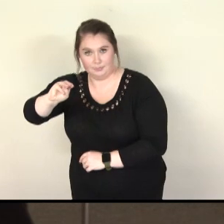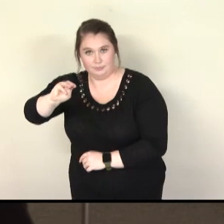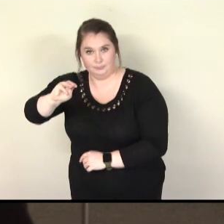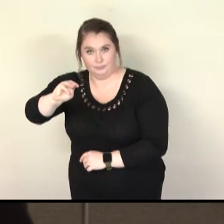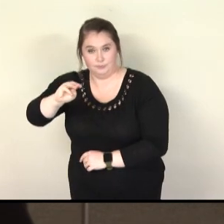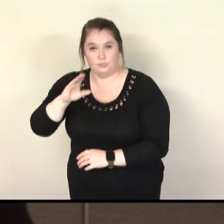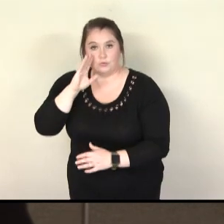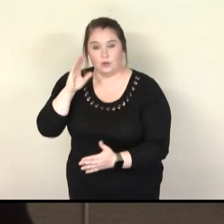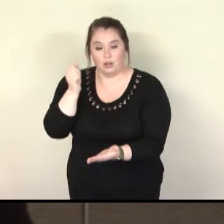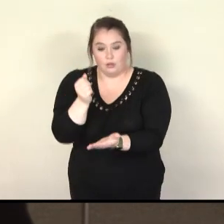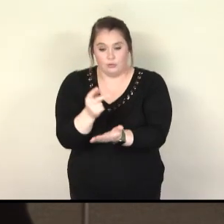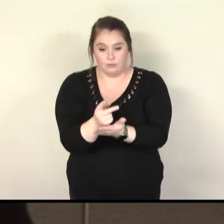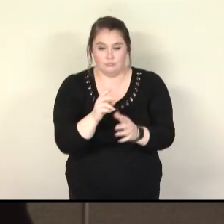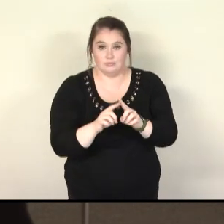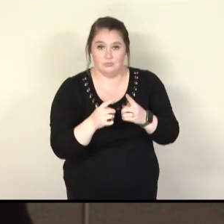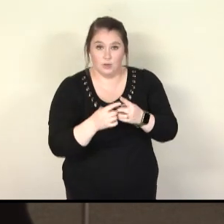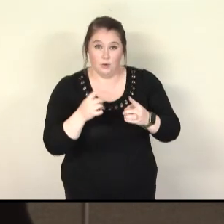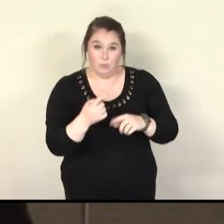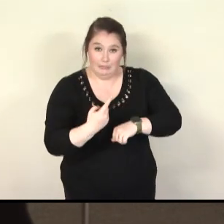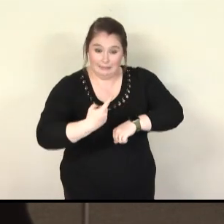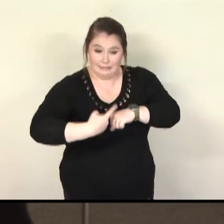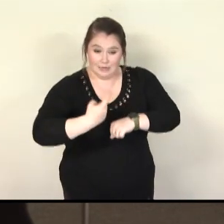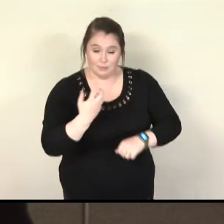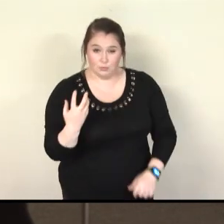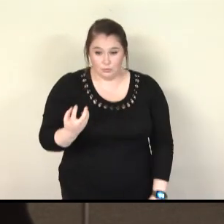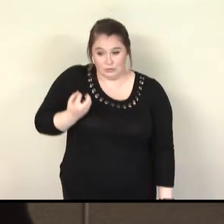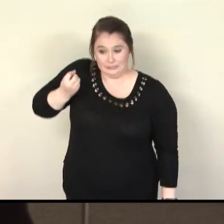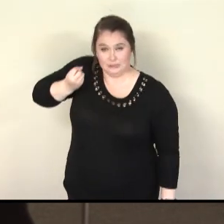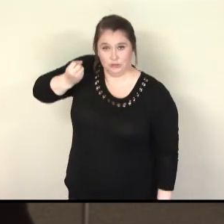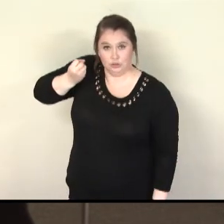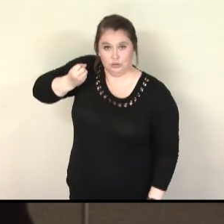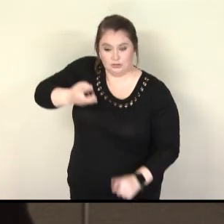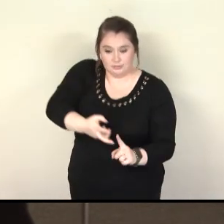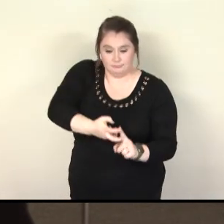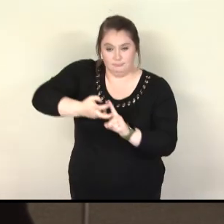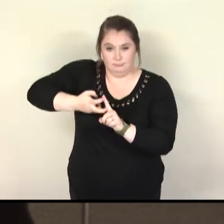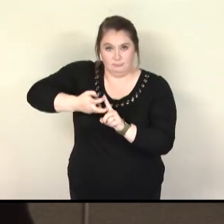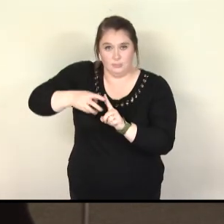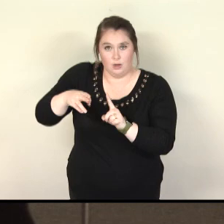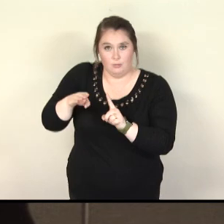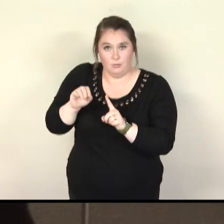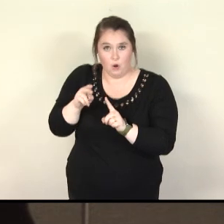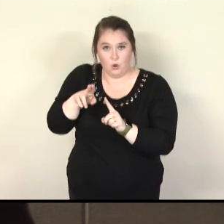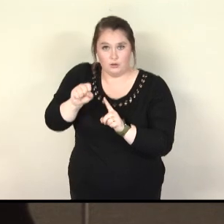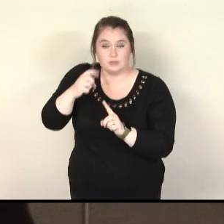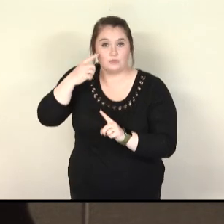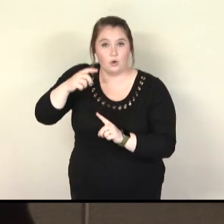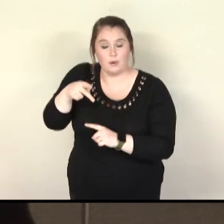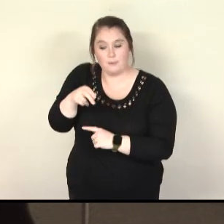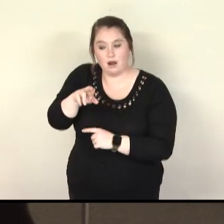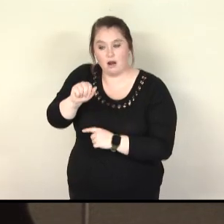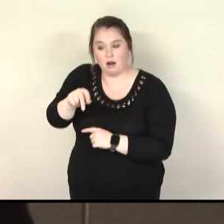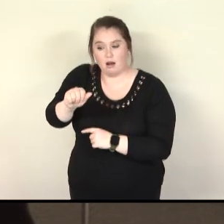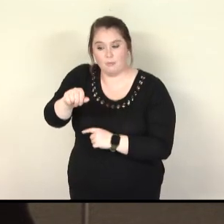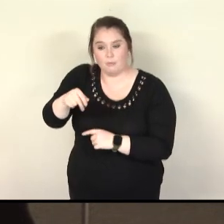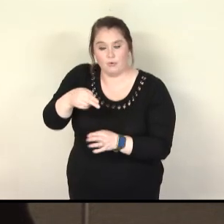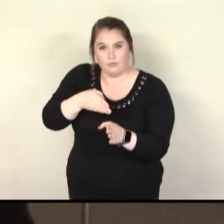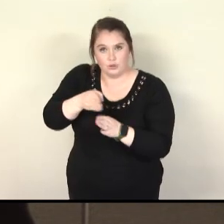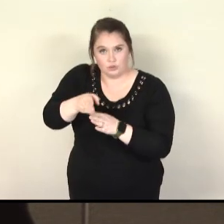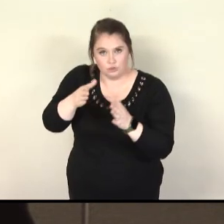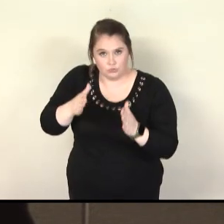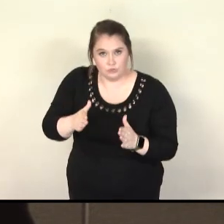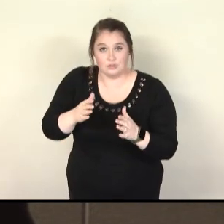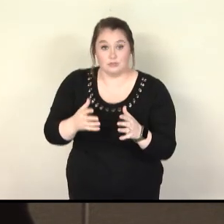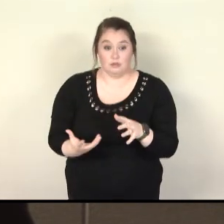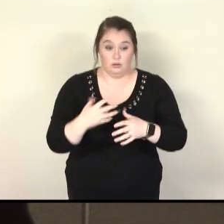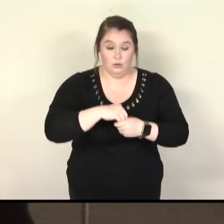would authorize the district to pay a one-time retention bonus in August to paraprofessionals, auxiliary staff,